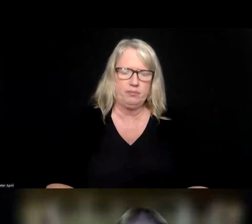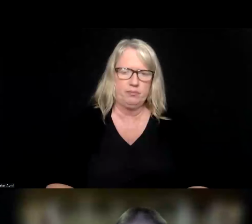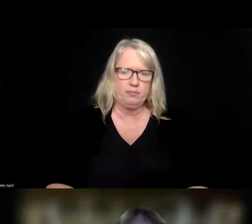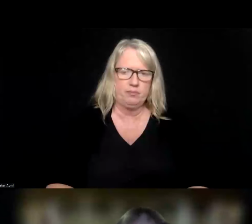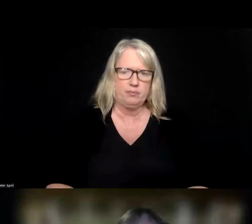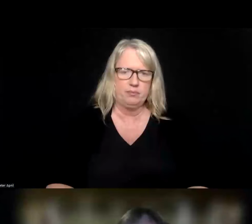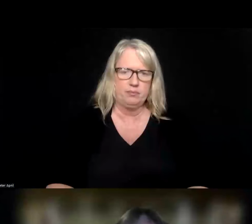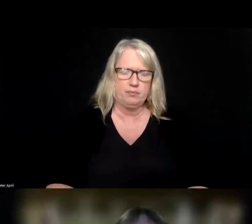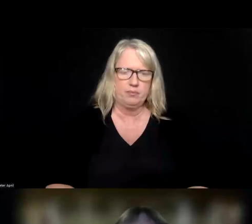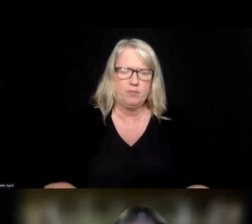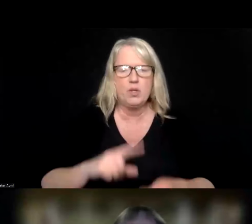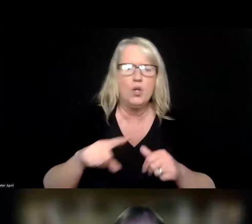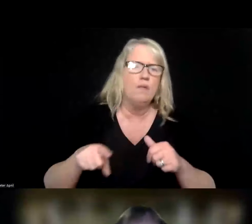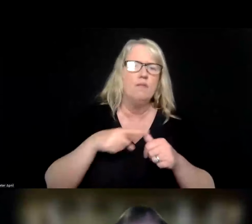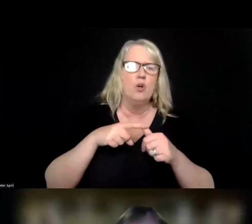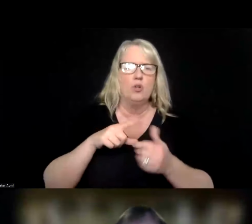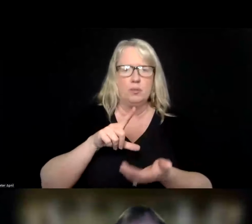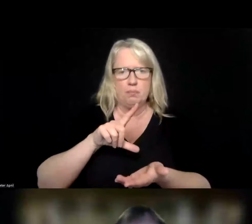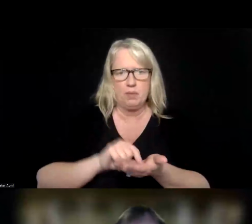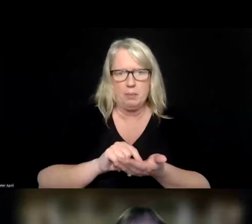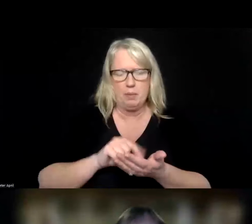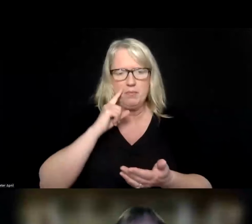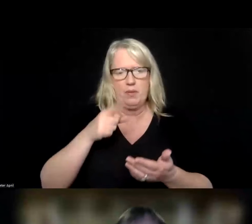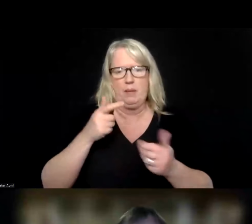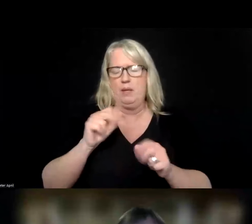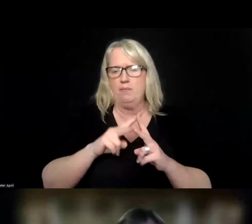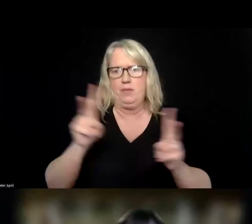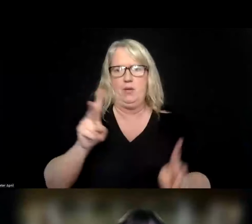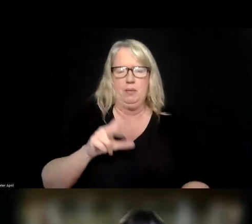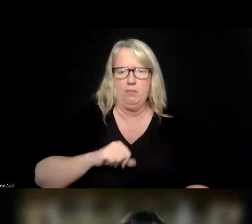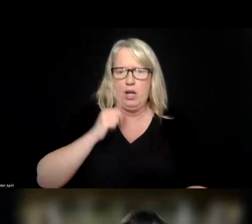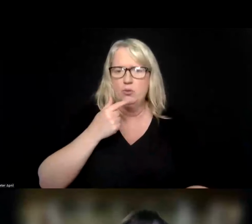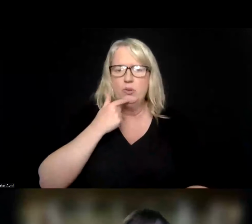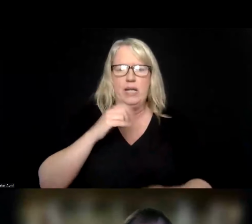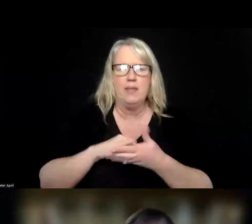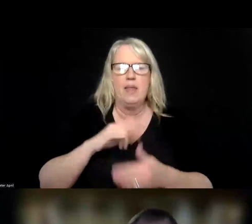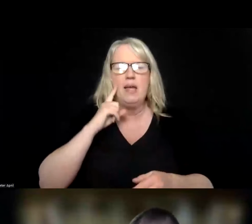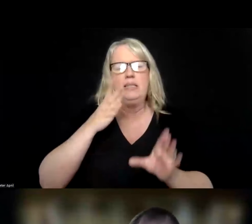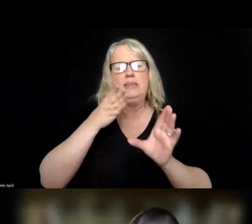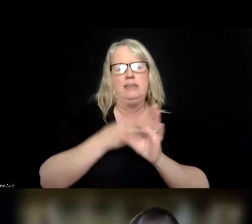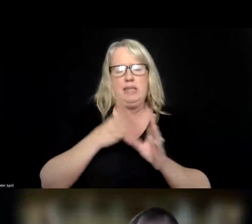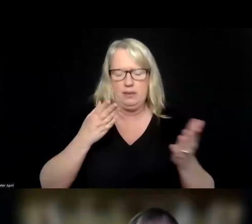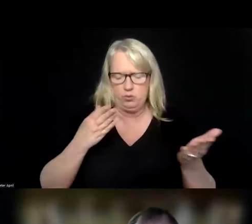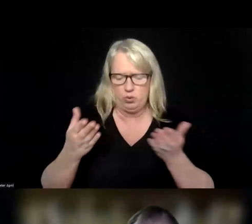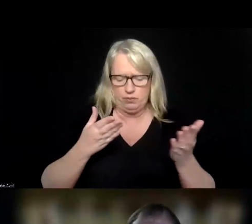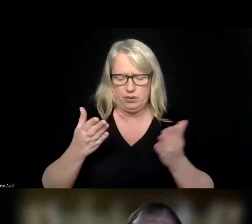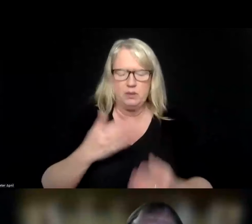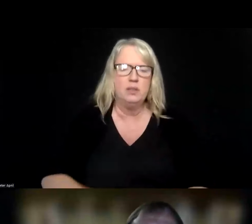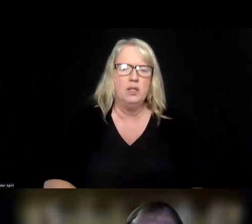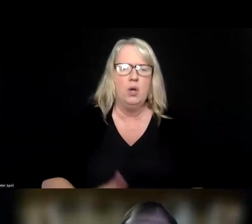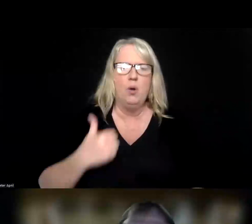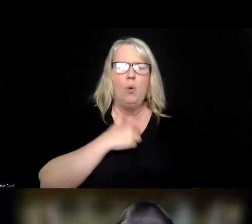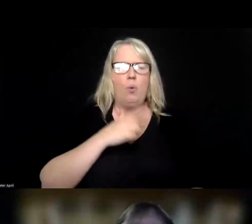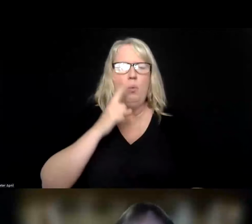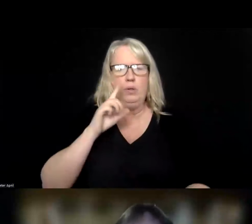Our first publication from this effort, I'm very proud to say, was in Psych Services. And we focused